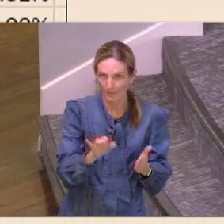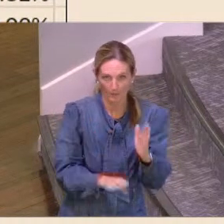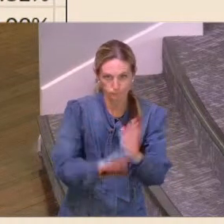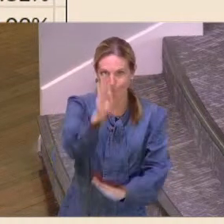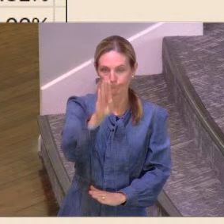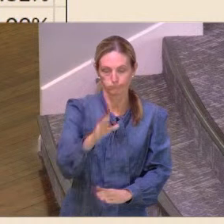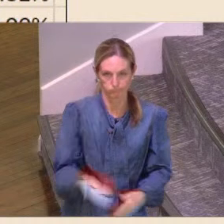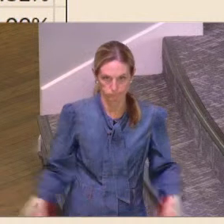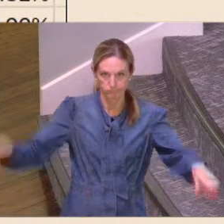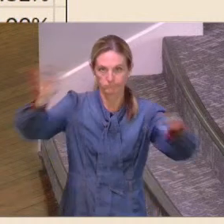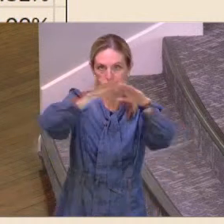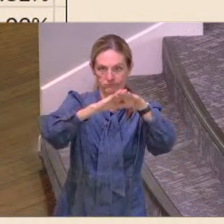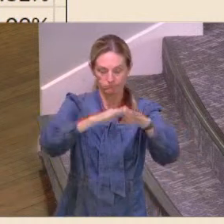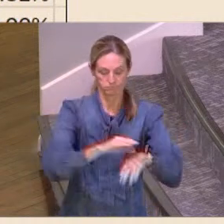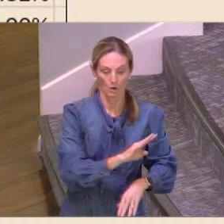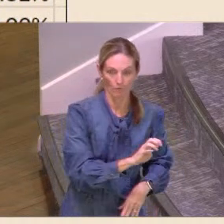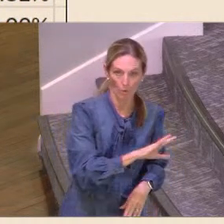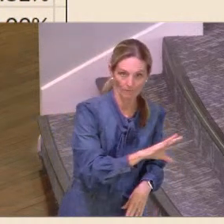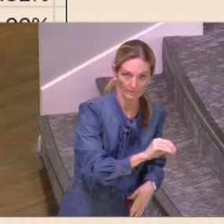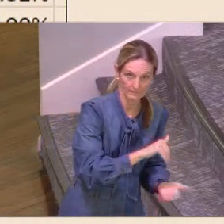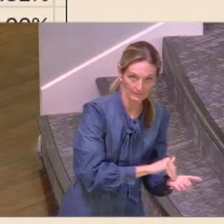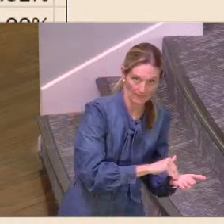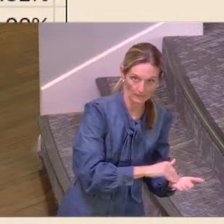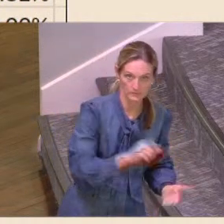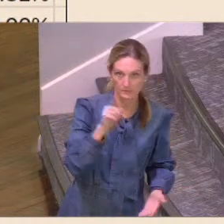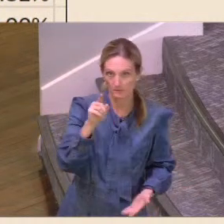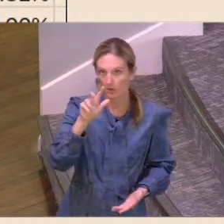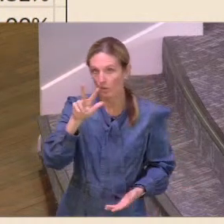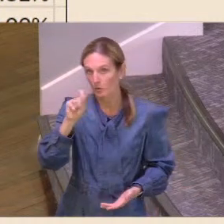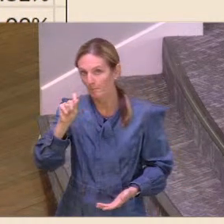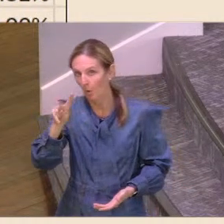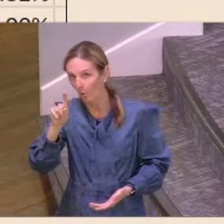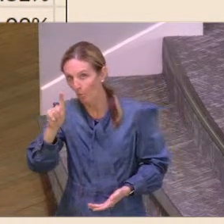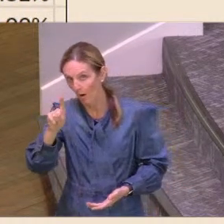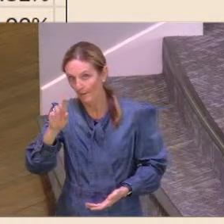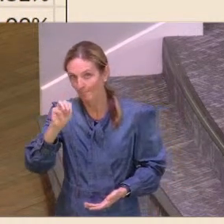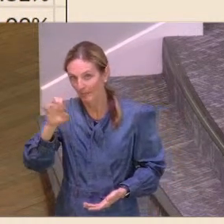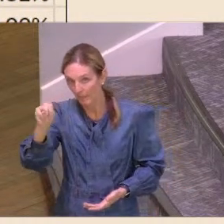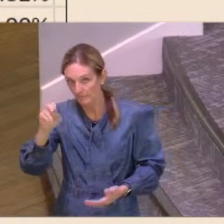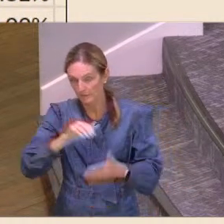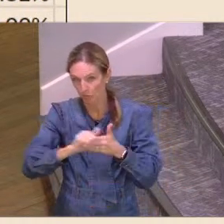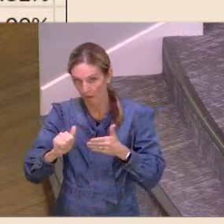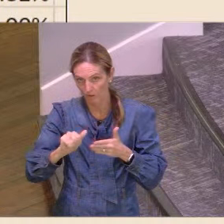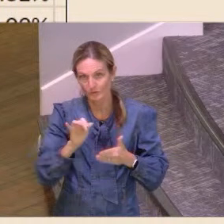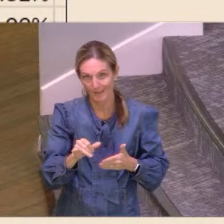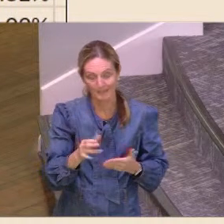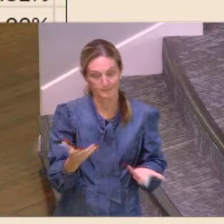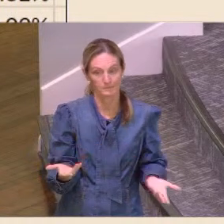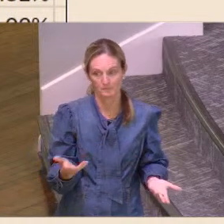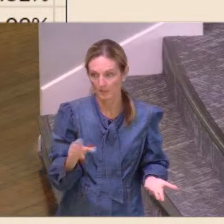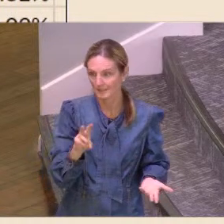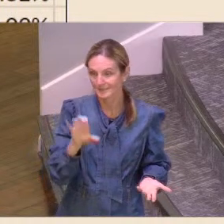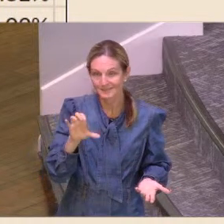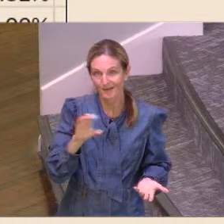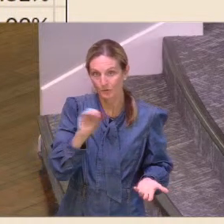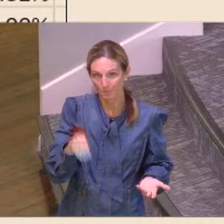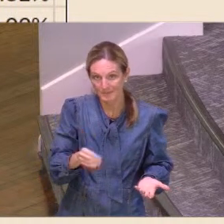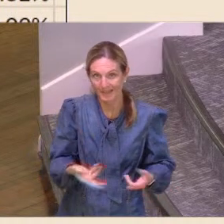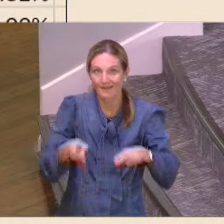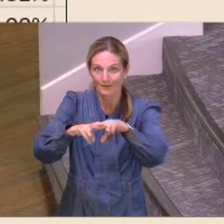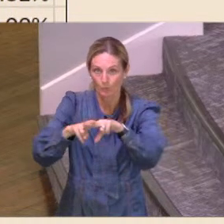from $450,000 all the way up to $3.1 million. So, I mean, that's almost a 600% increase